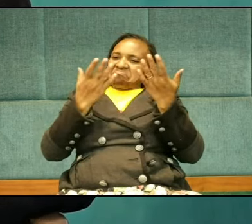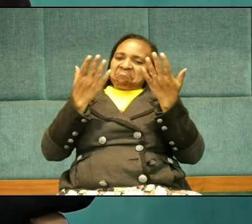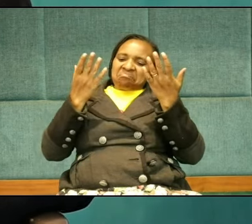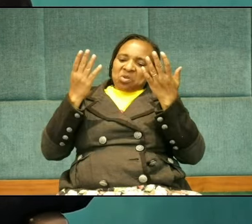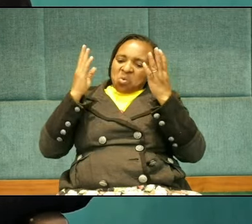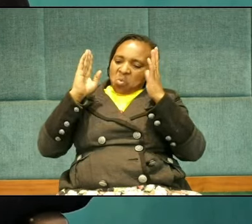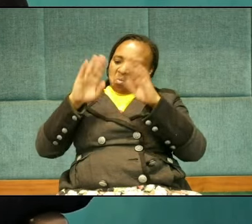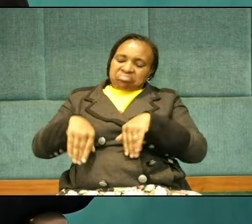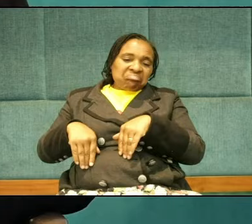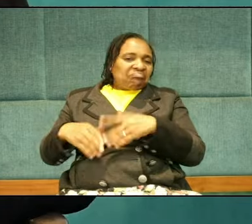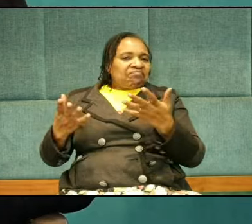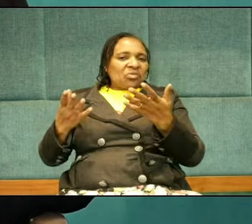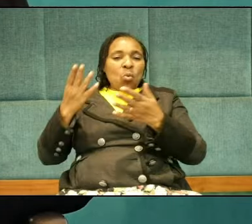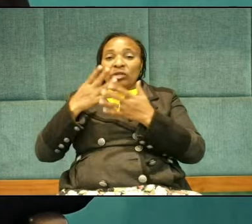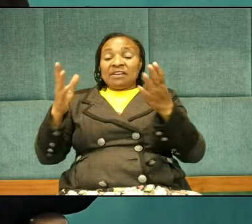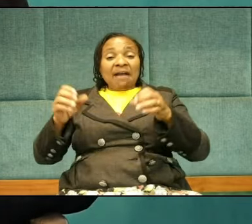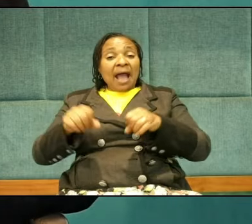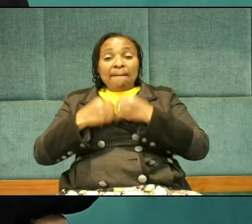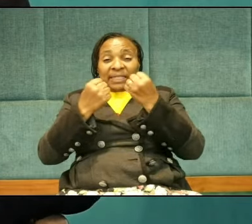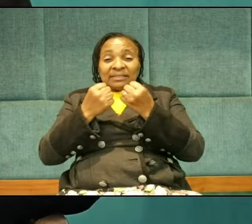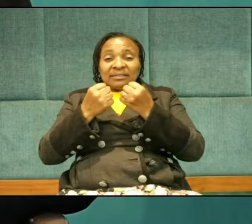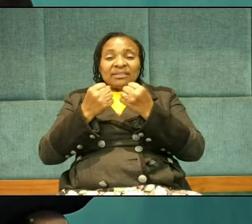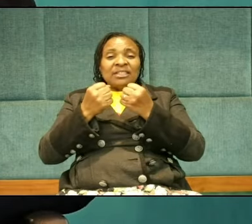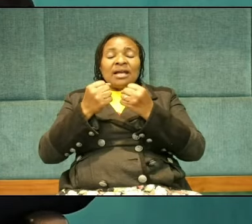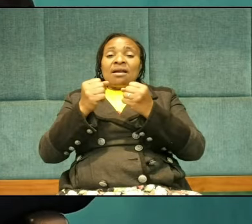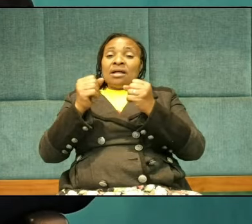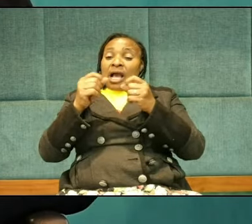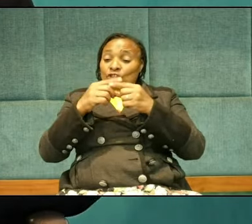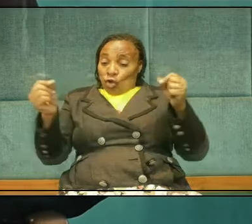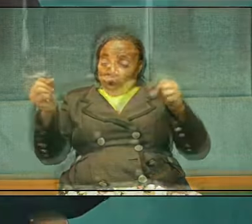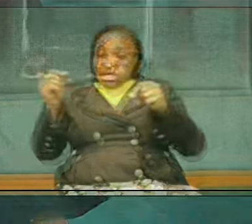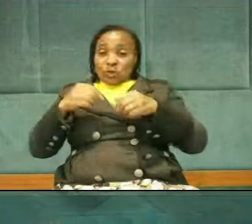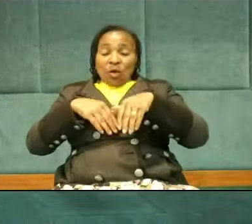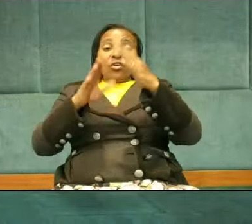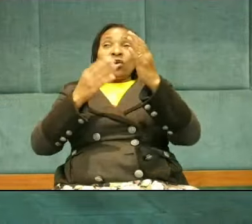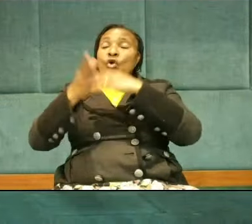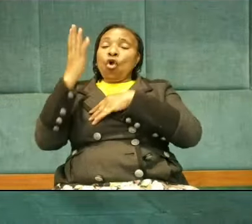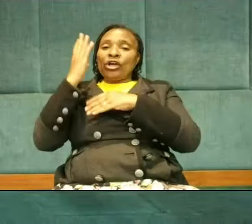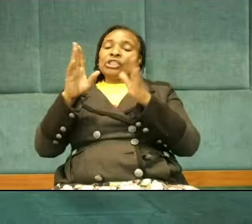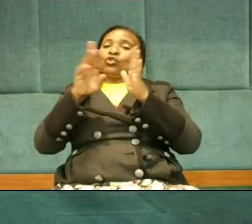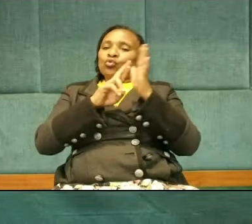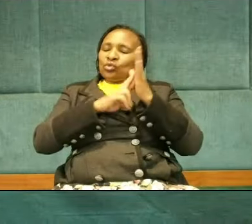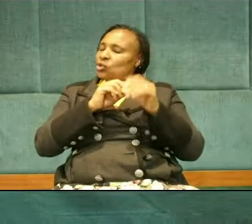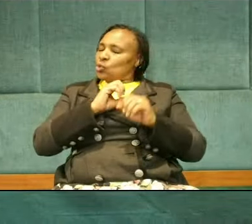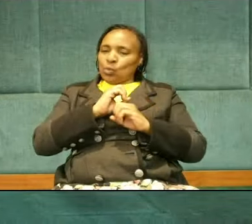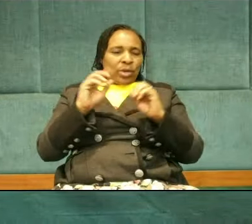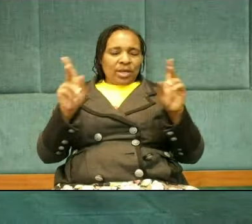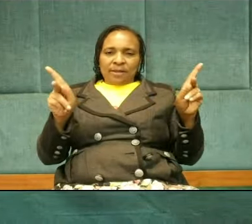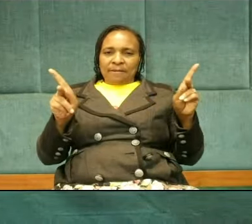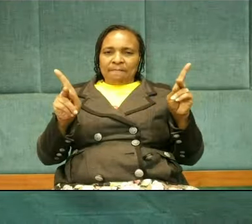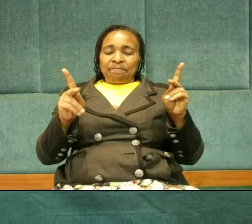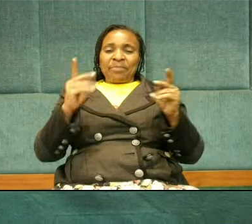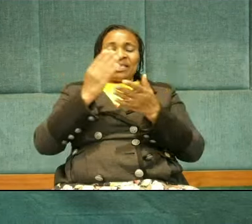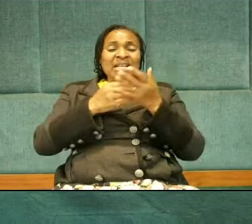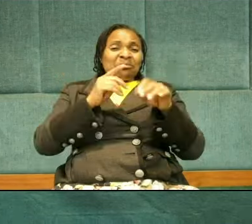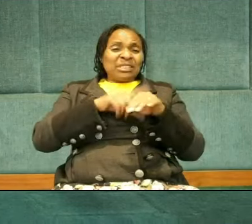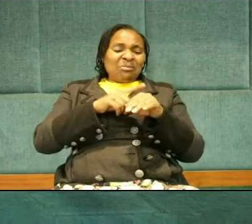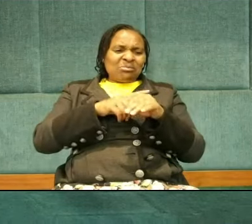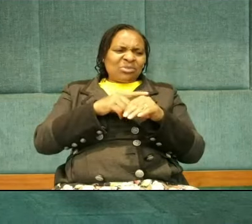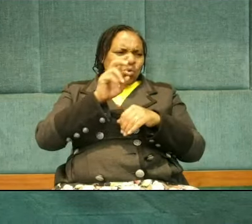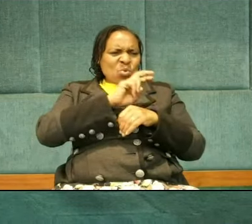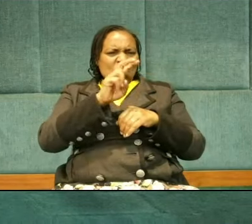could have happened, so long as they were following what God wanted them to do. Yeah. Absolutely. And sometimes people look at SDAs.